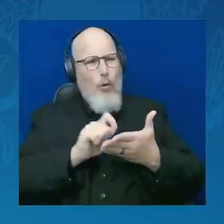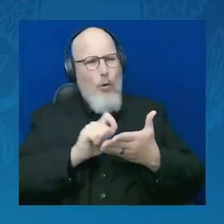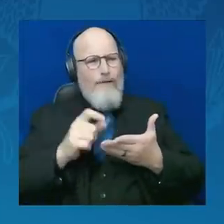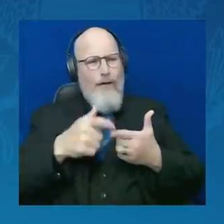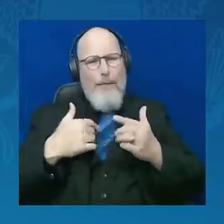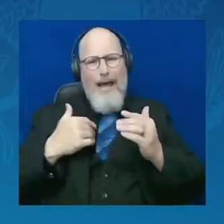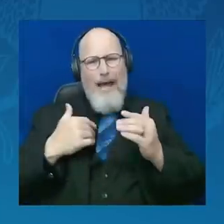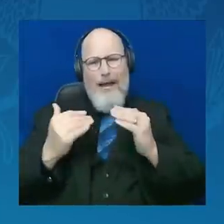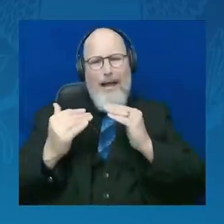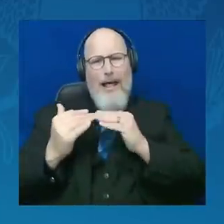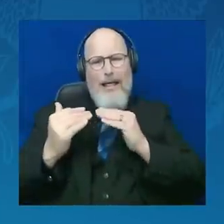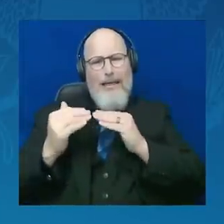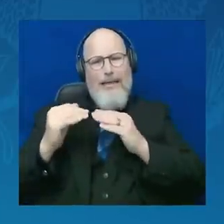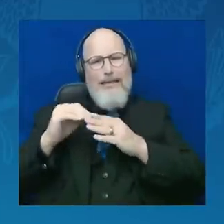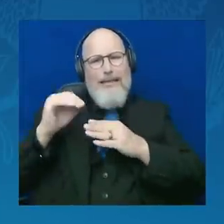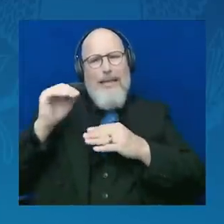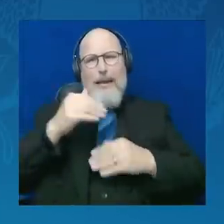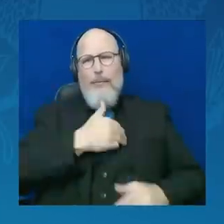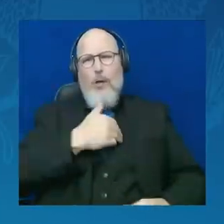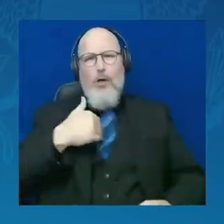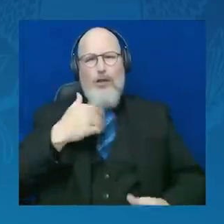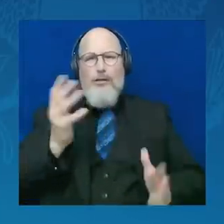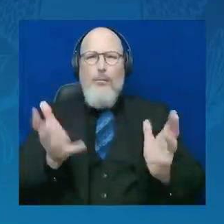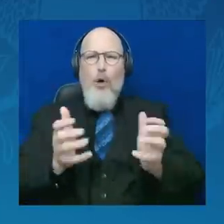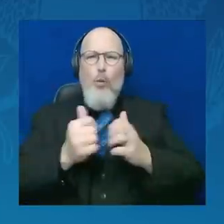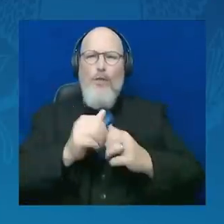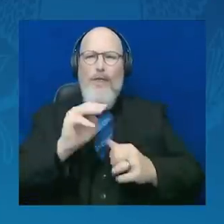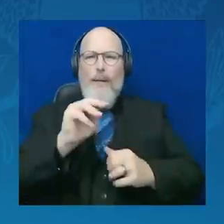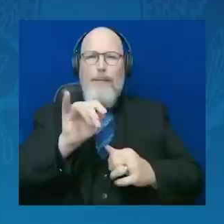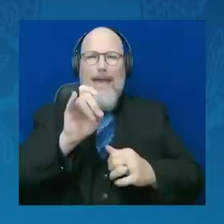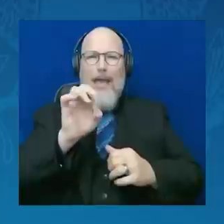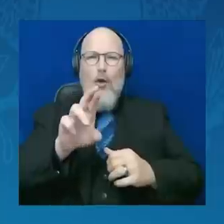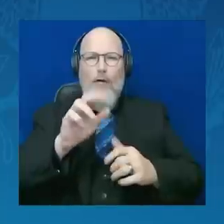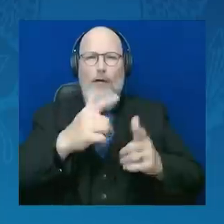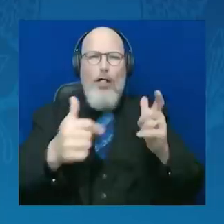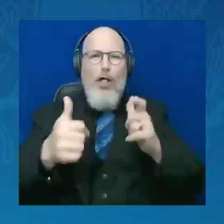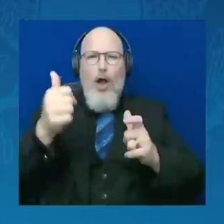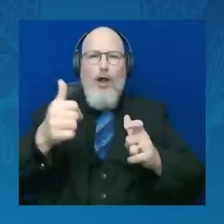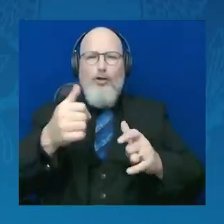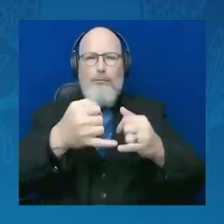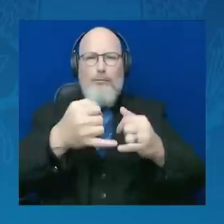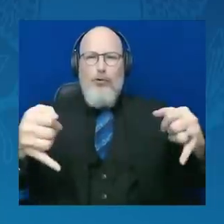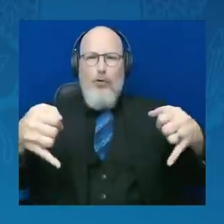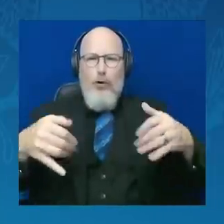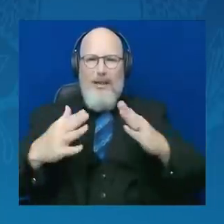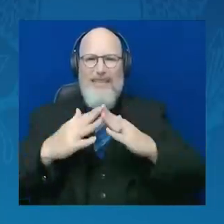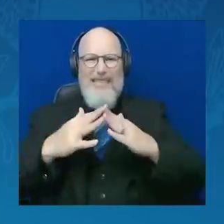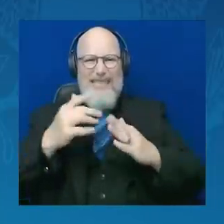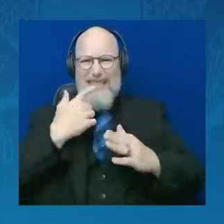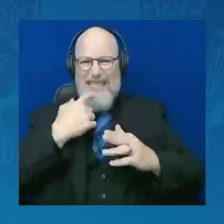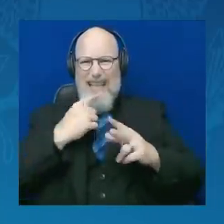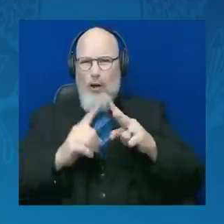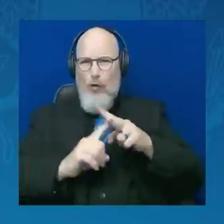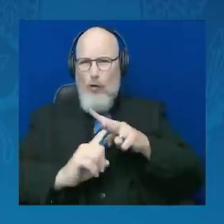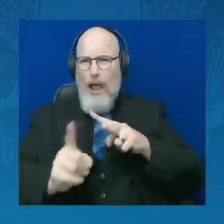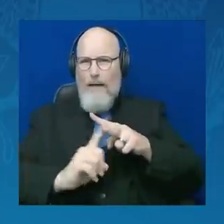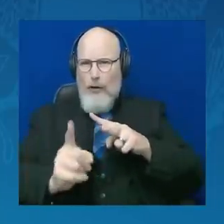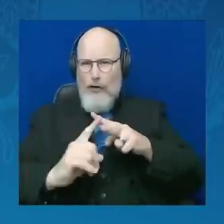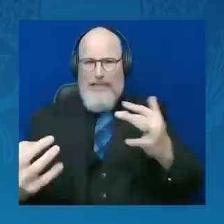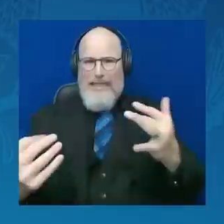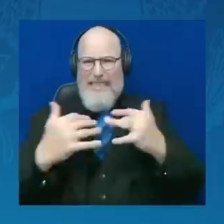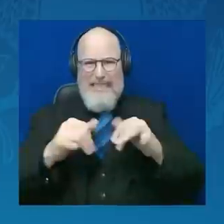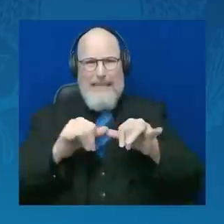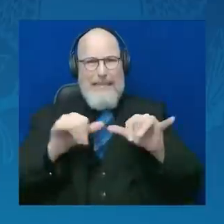mayor of the largest border town, who told him that the refugee system is essentially not set up for this, that it will collapse. It's